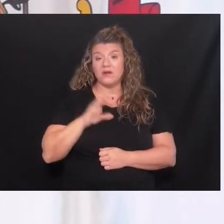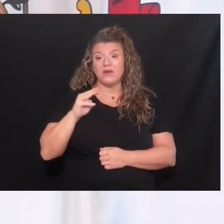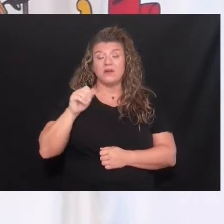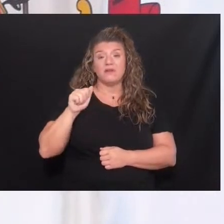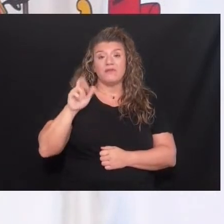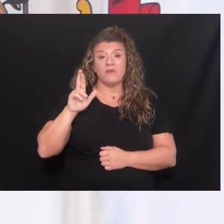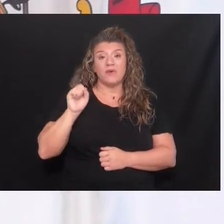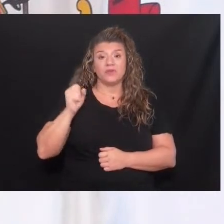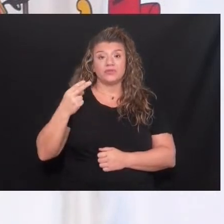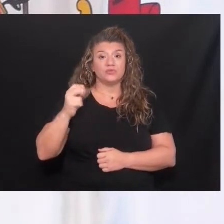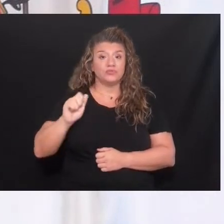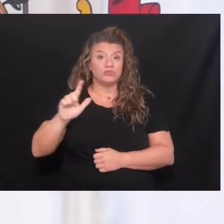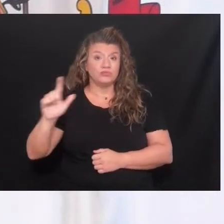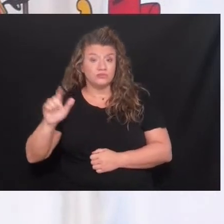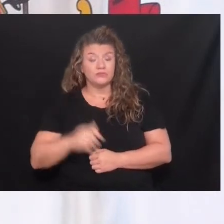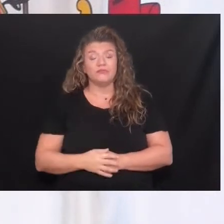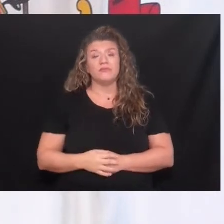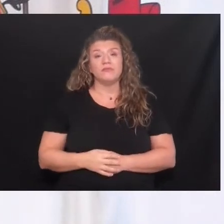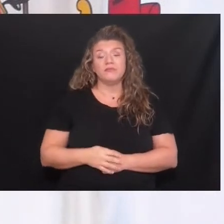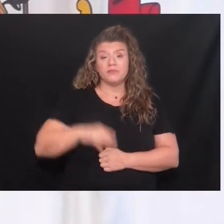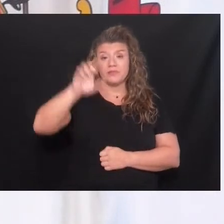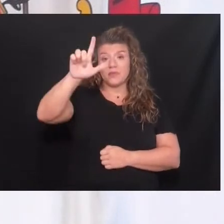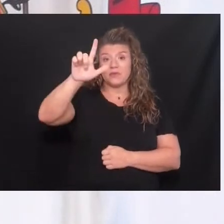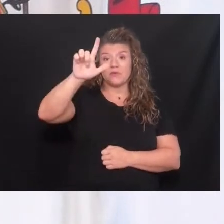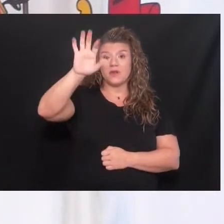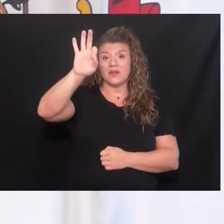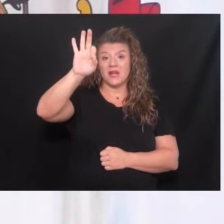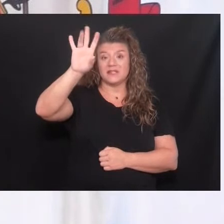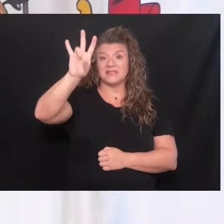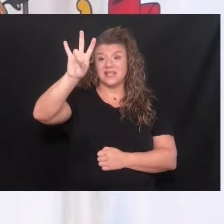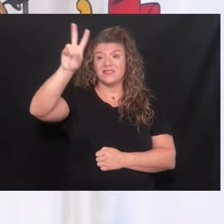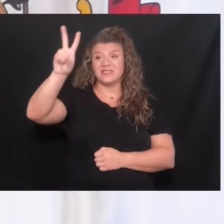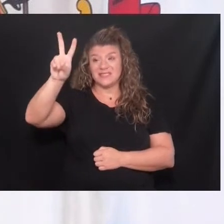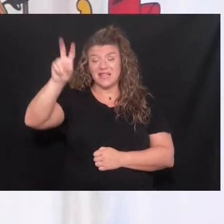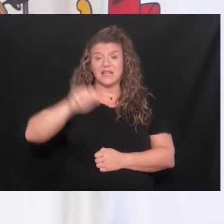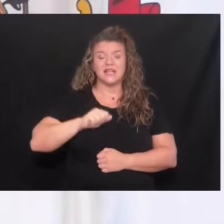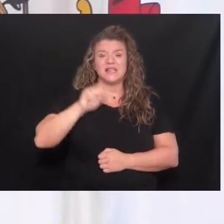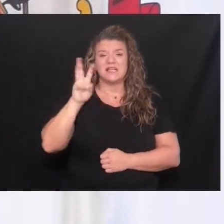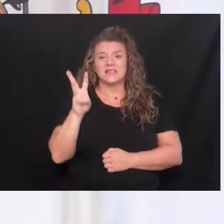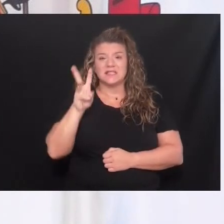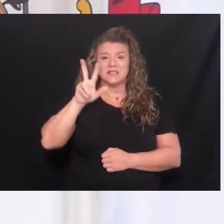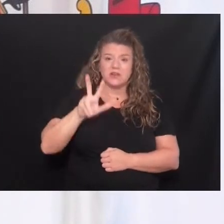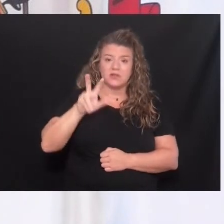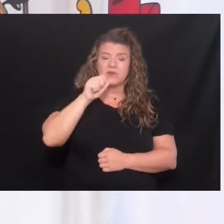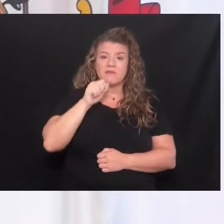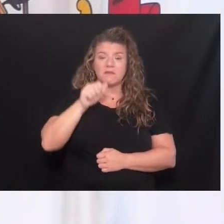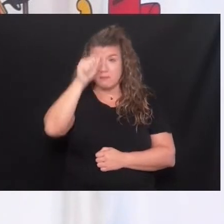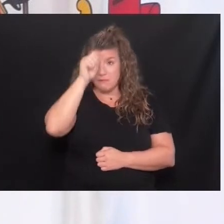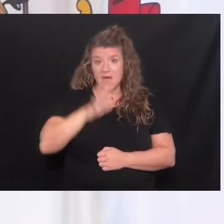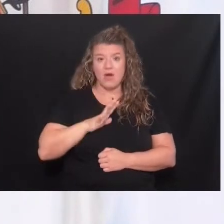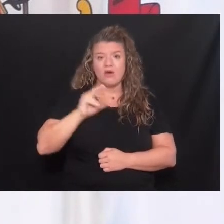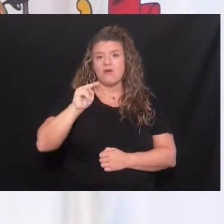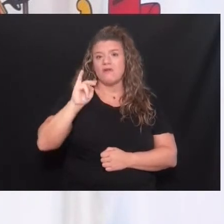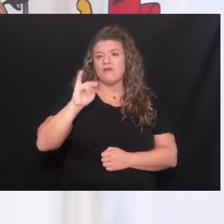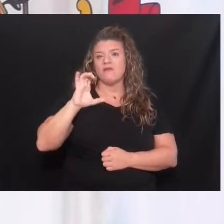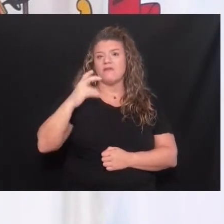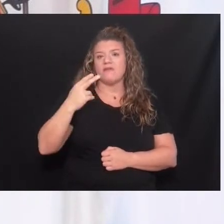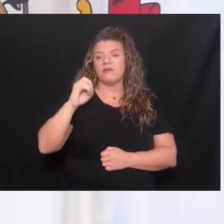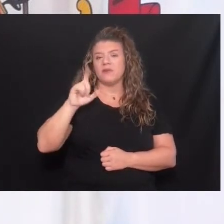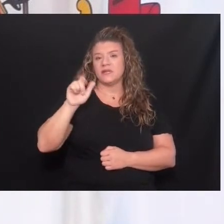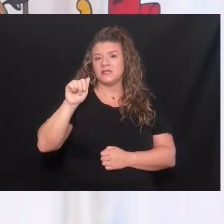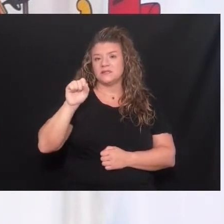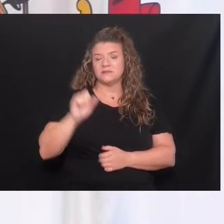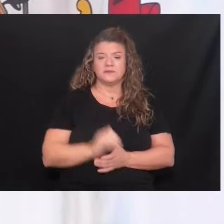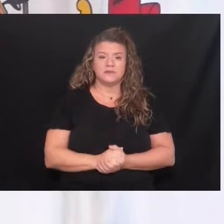Marshall County. The 2,972nd death in West Virginia is a 63-year-old male from Nicholas County.